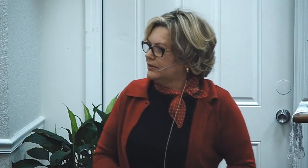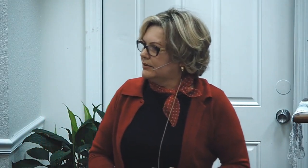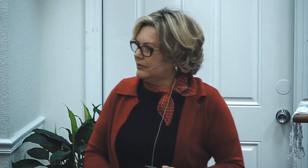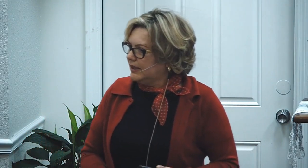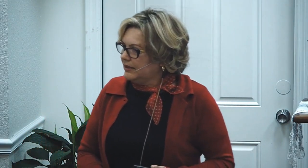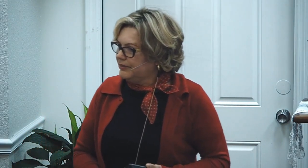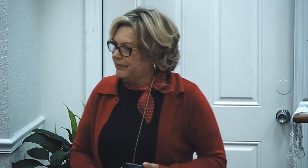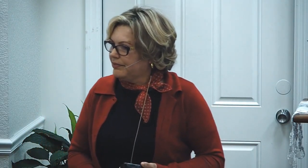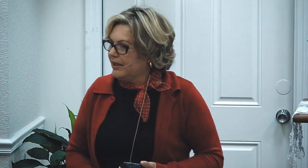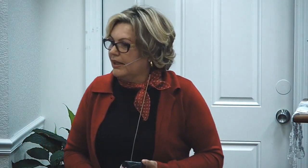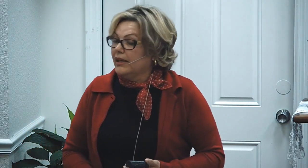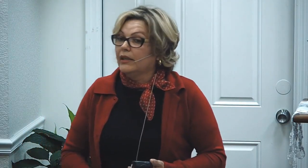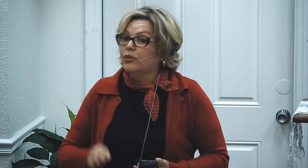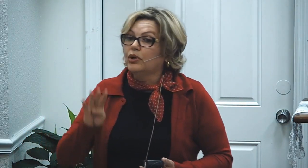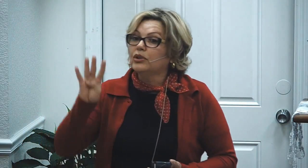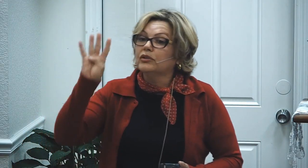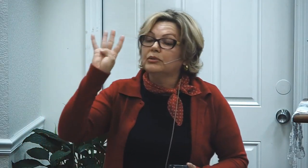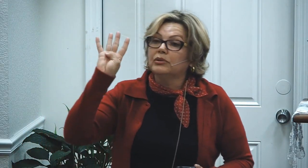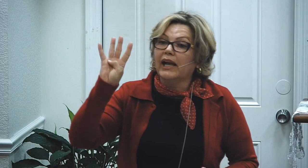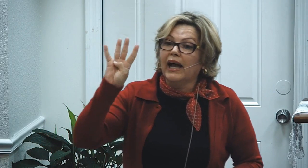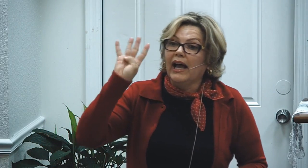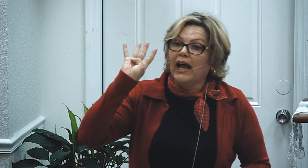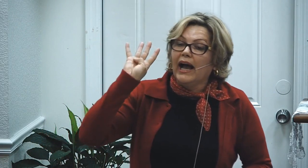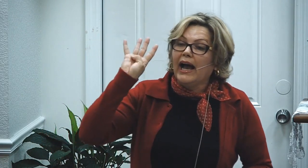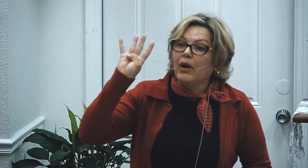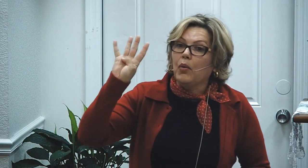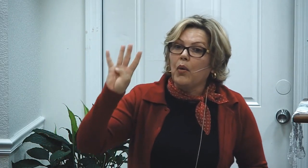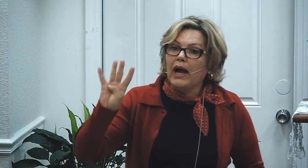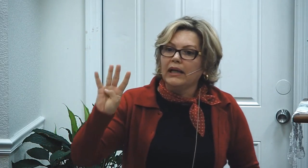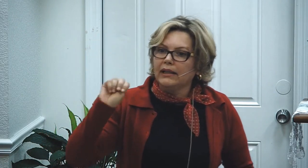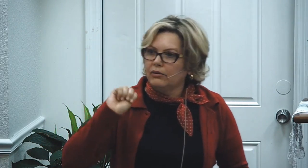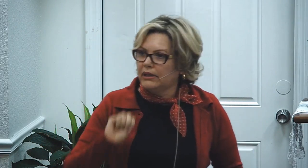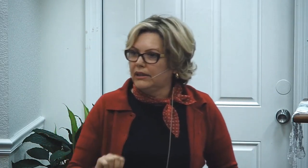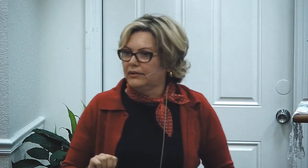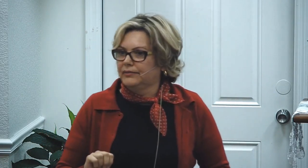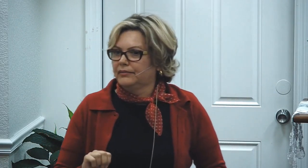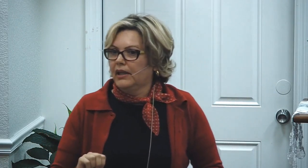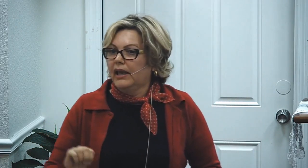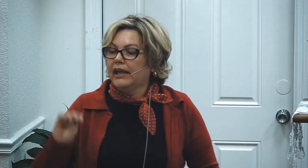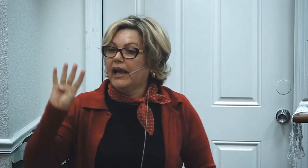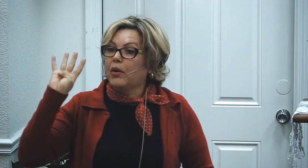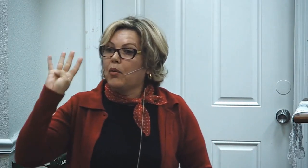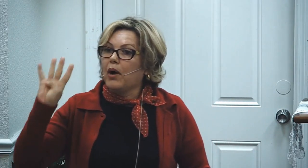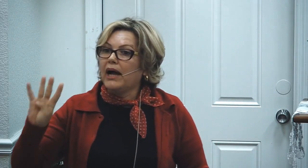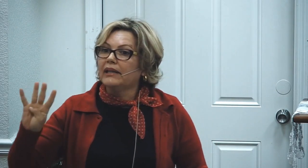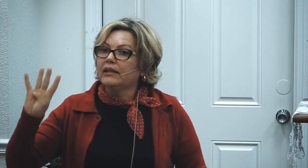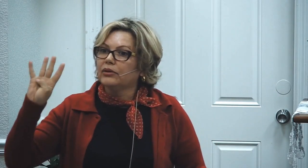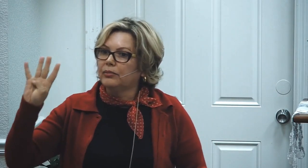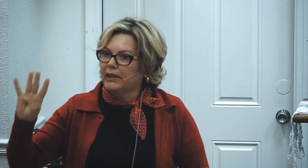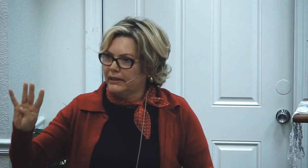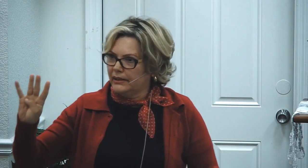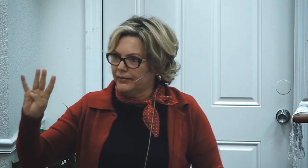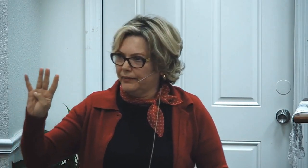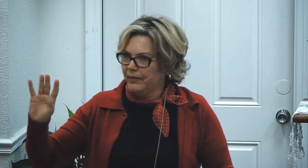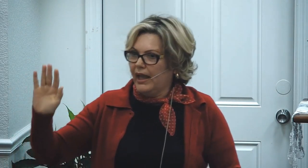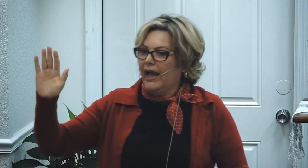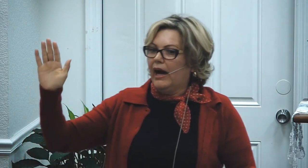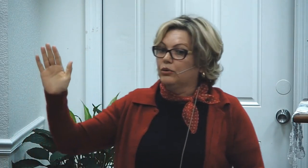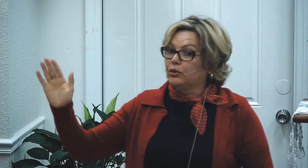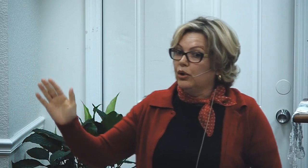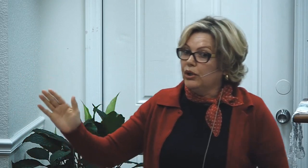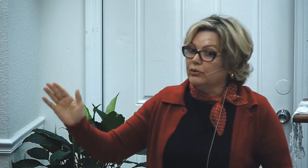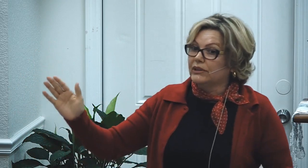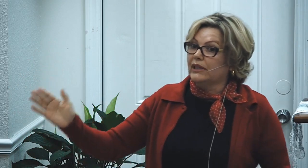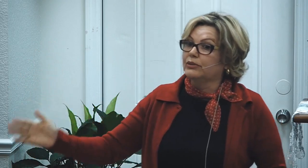go with him to eternity, right? So today we're going to study about the fourth class, which